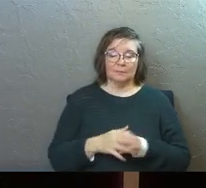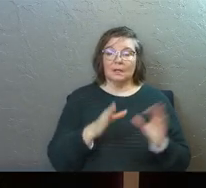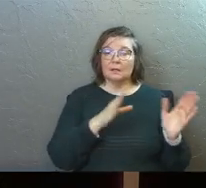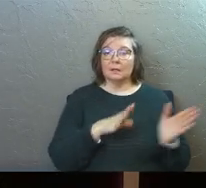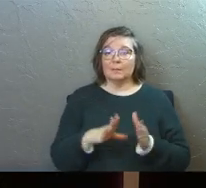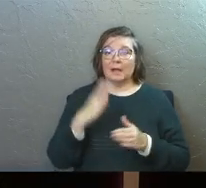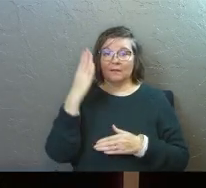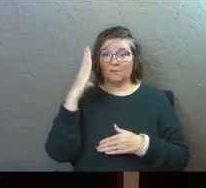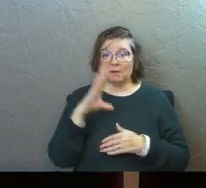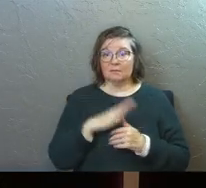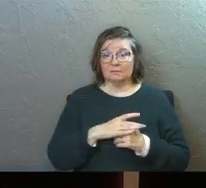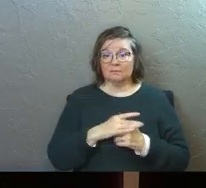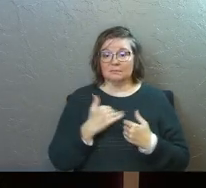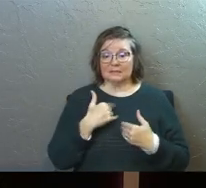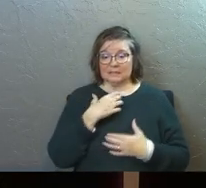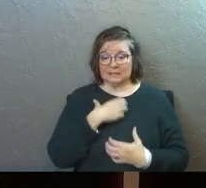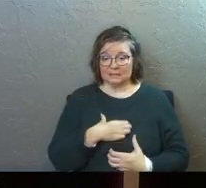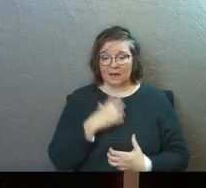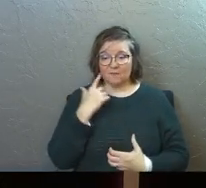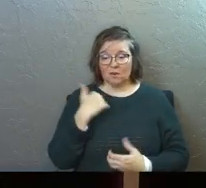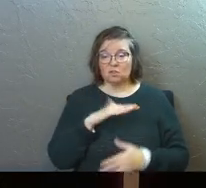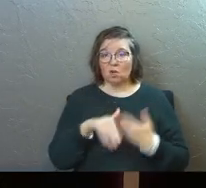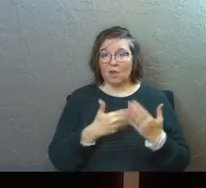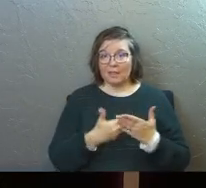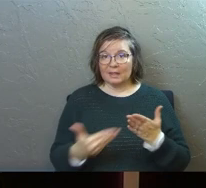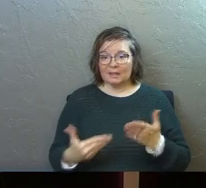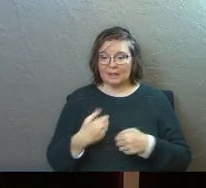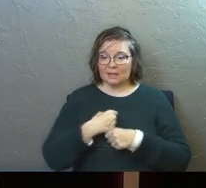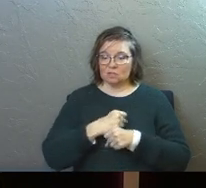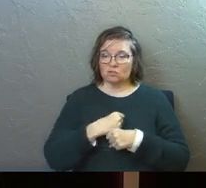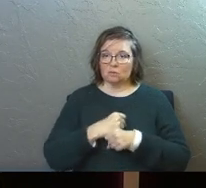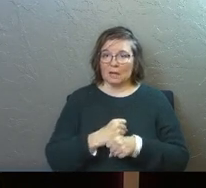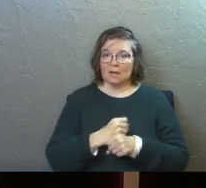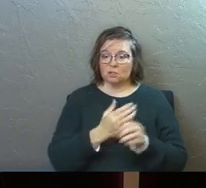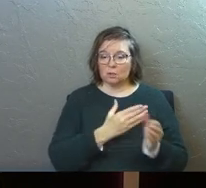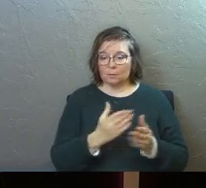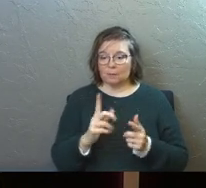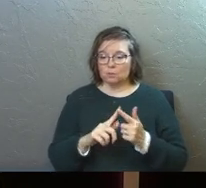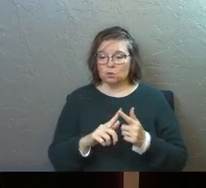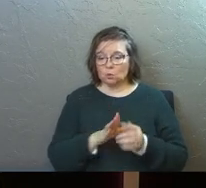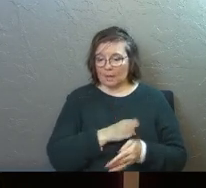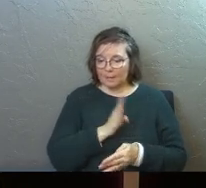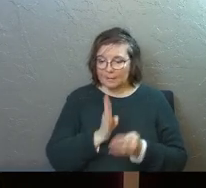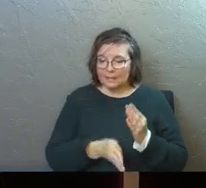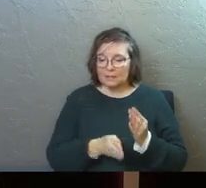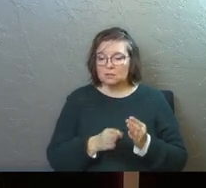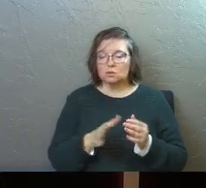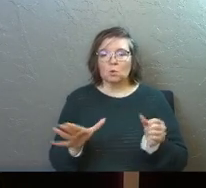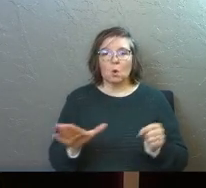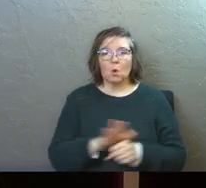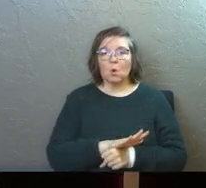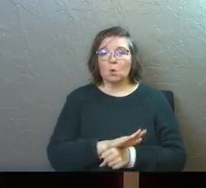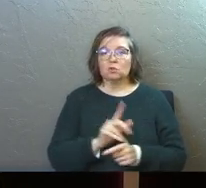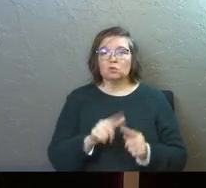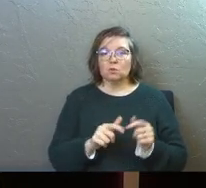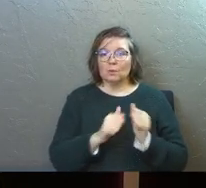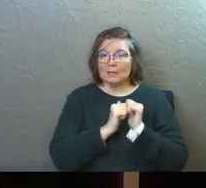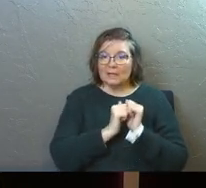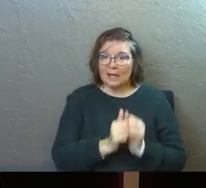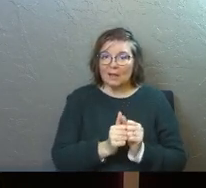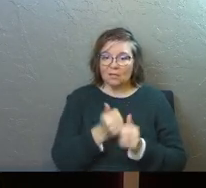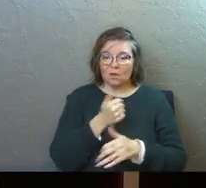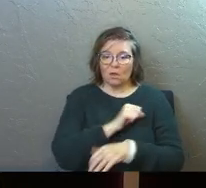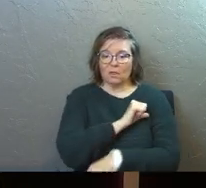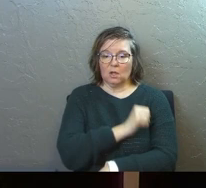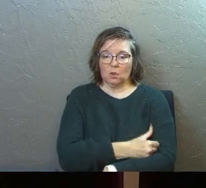Amen. The plan of God, his desire for us and all things that he's created, to bring them to completion, to bring them to wholeness, to bring them together